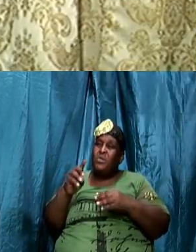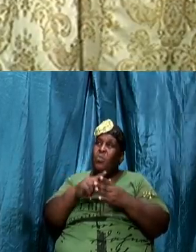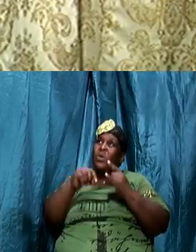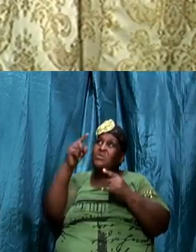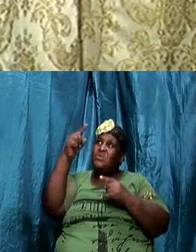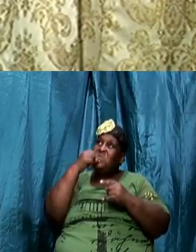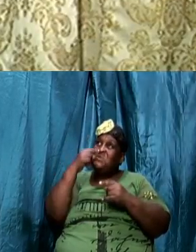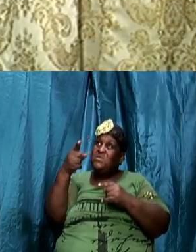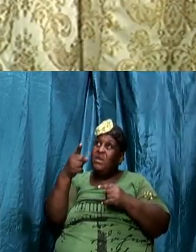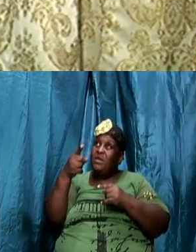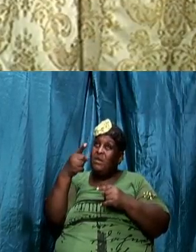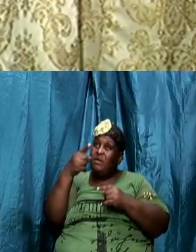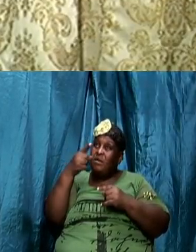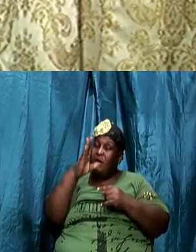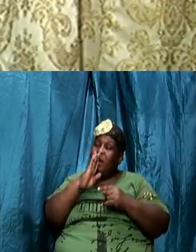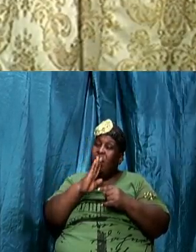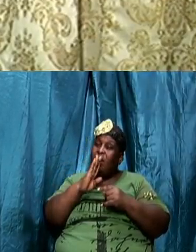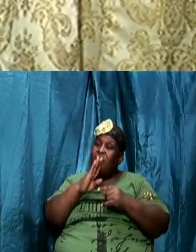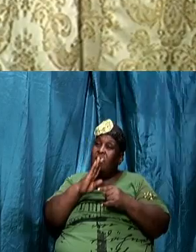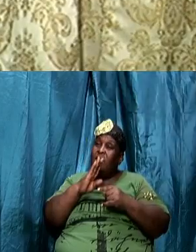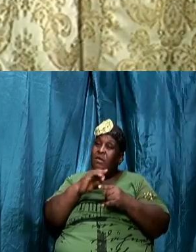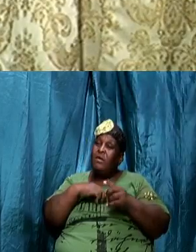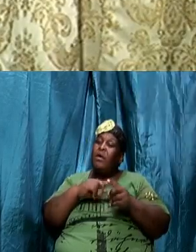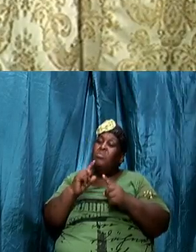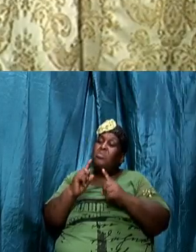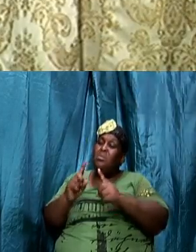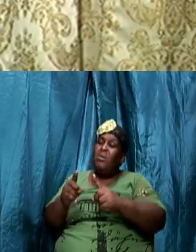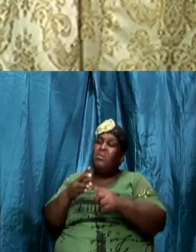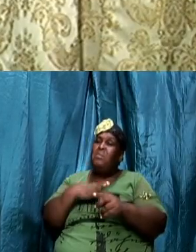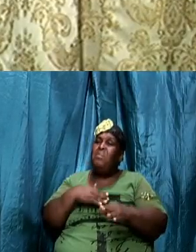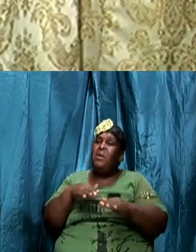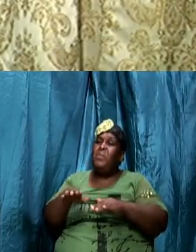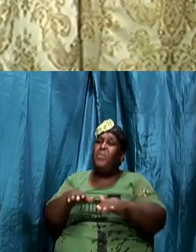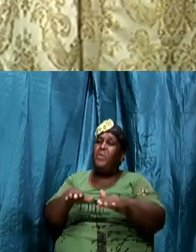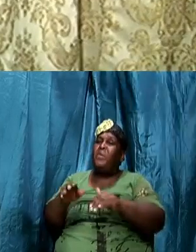word, I will order my steps.